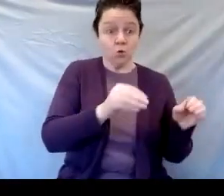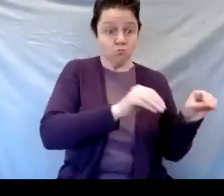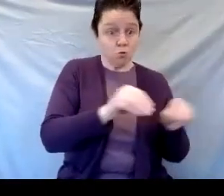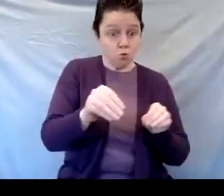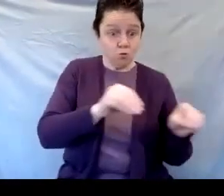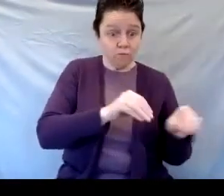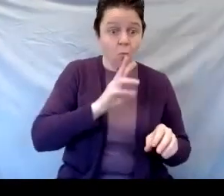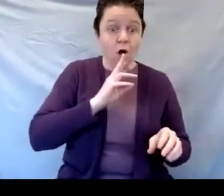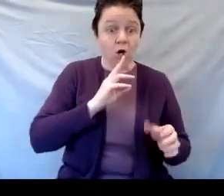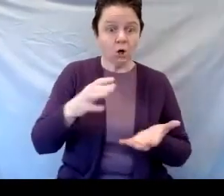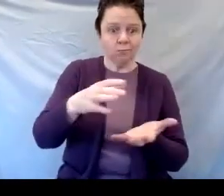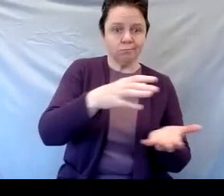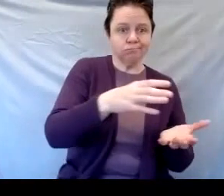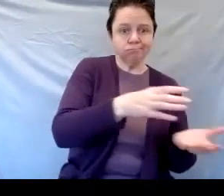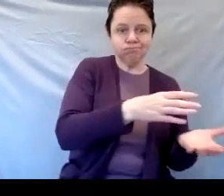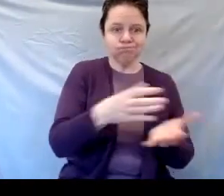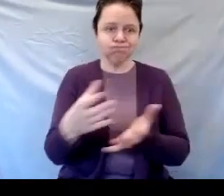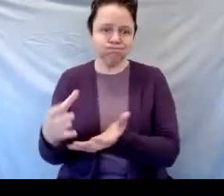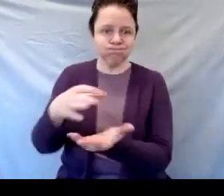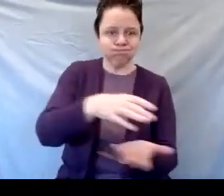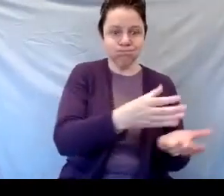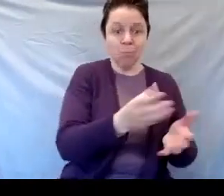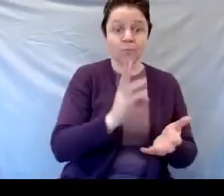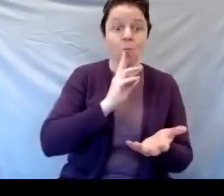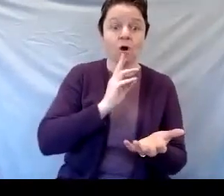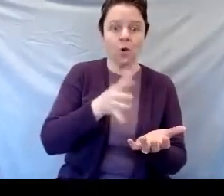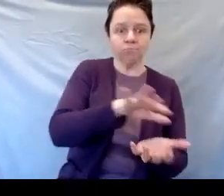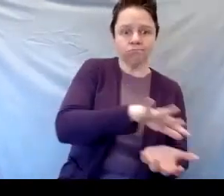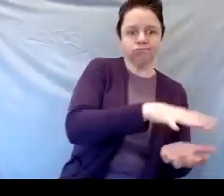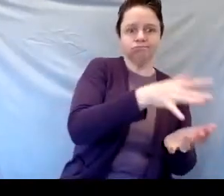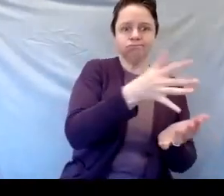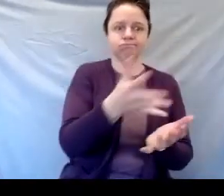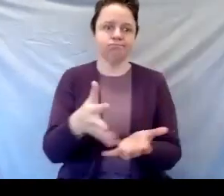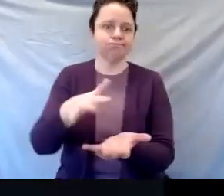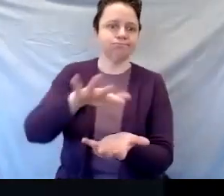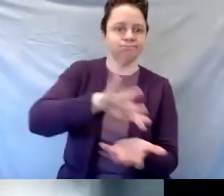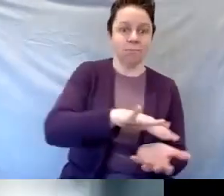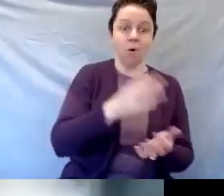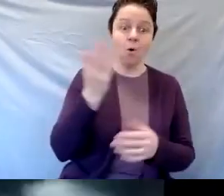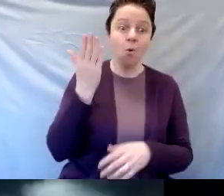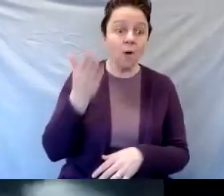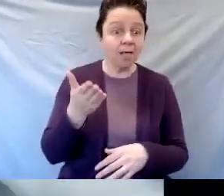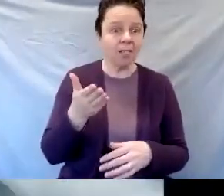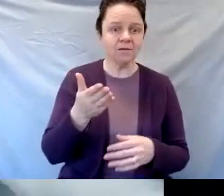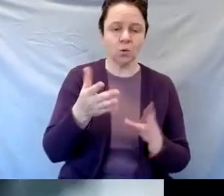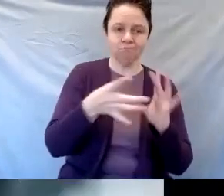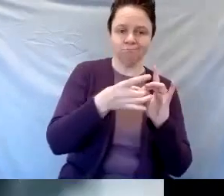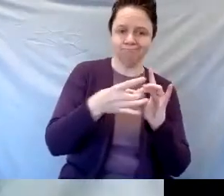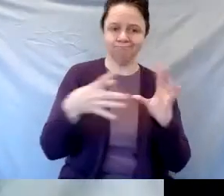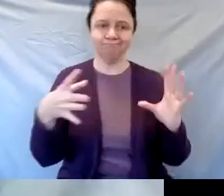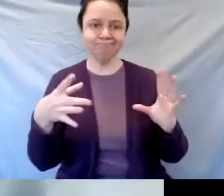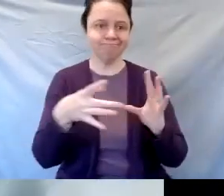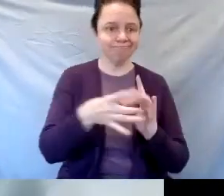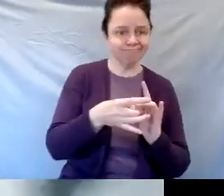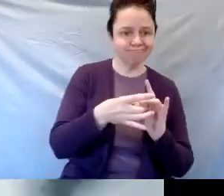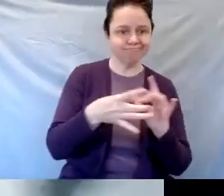container, certain molecules will separate from one another, and the water will move over here, and then the water will move back. So you're constantly reforming these bonds between these